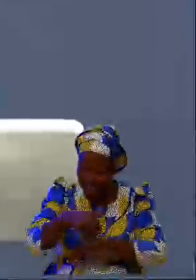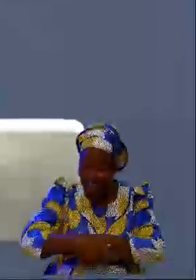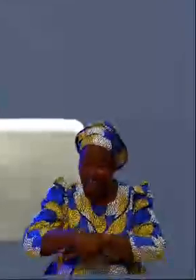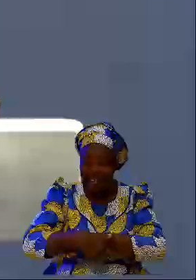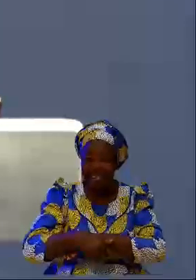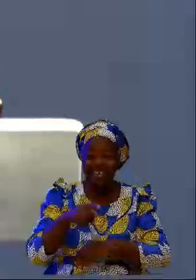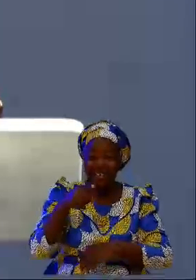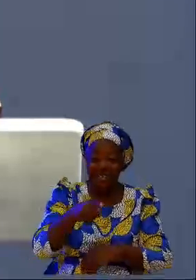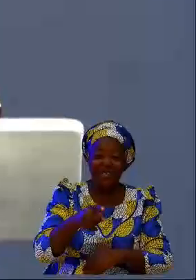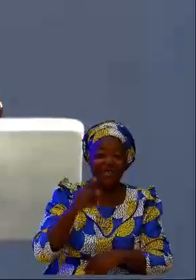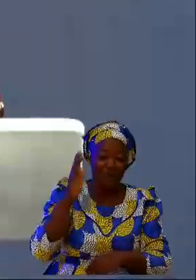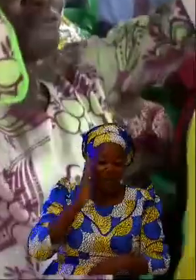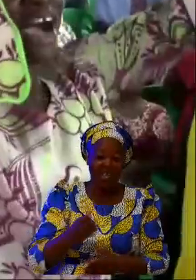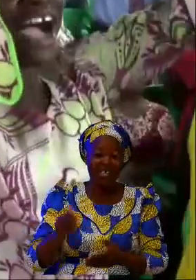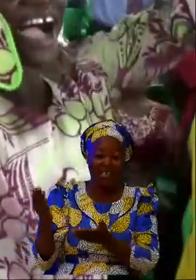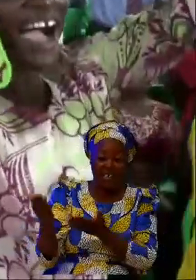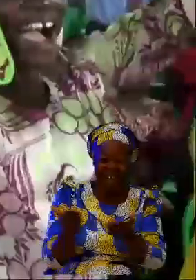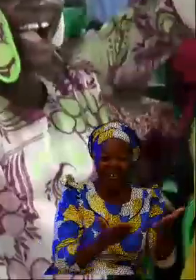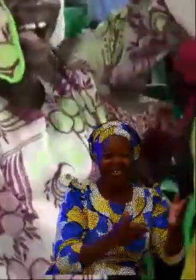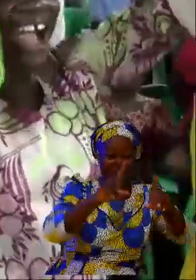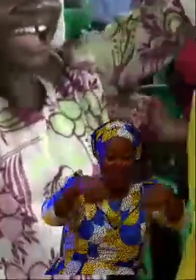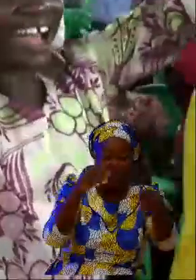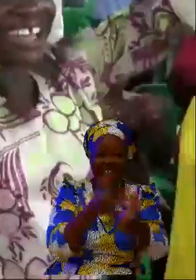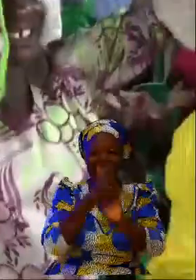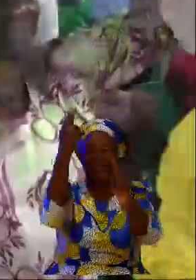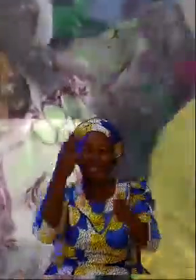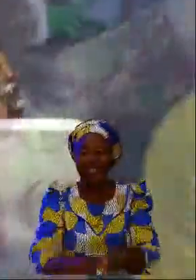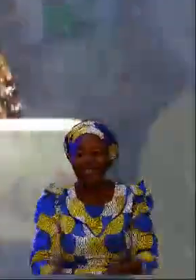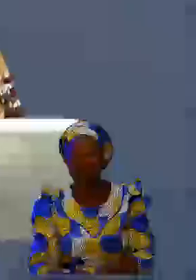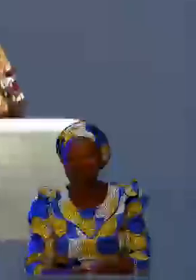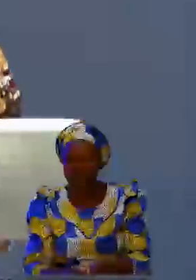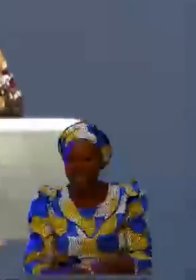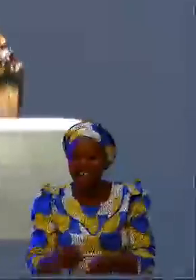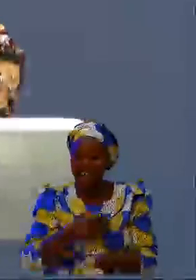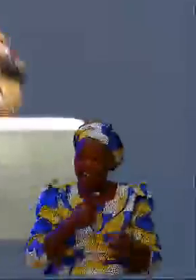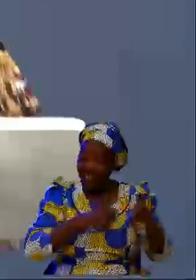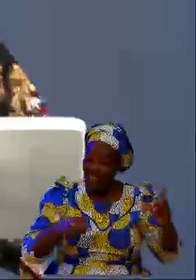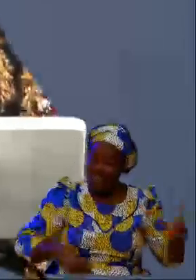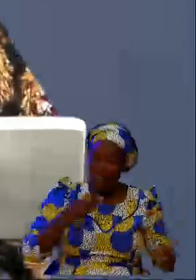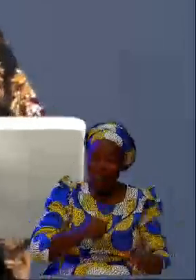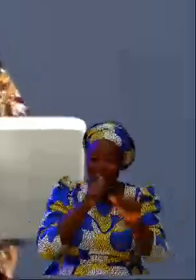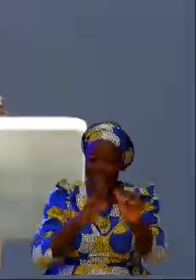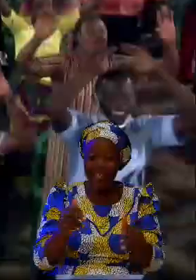Multiple power. And tonight, you will carry gold.